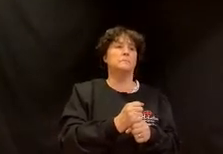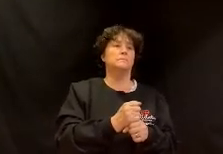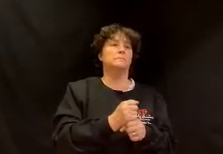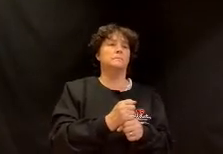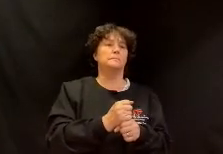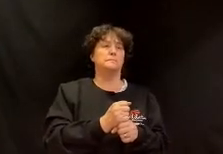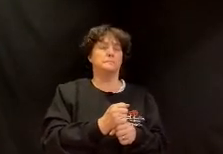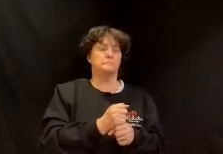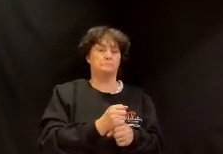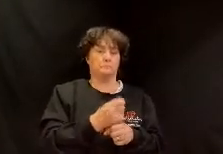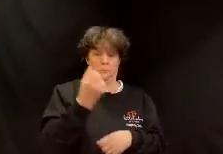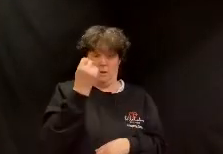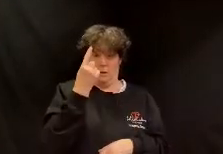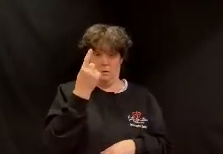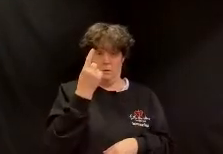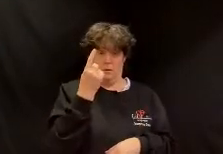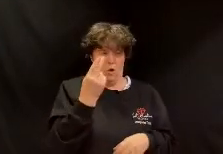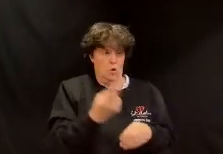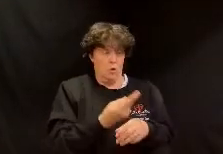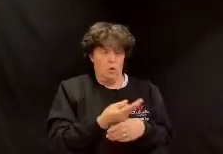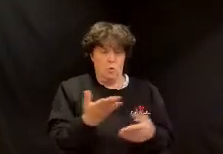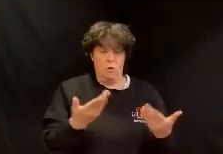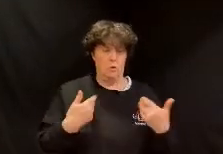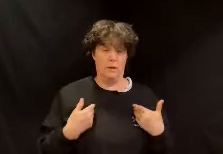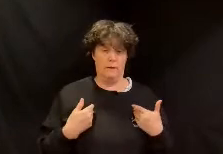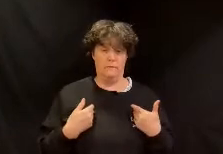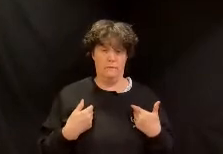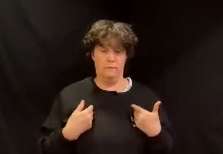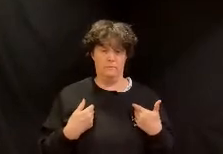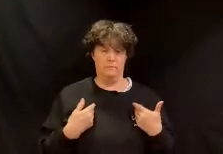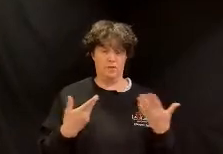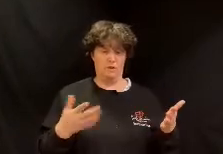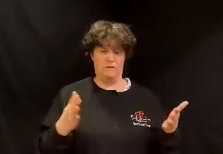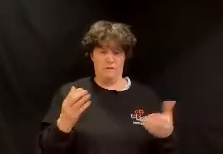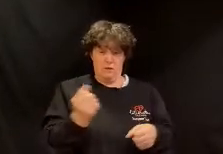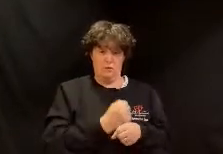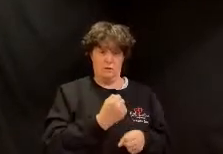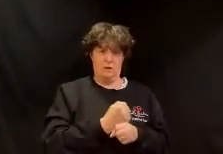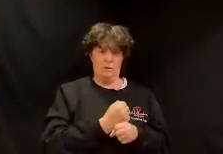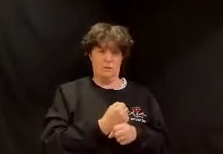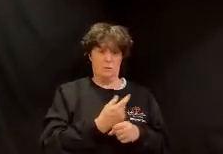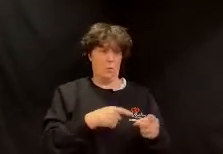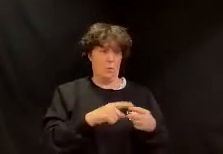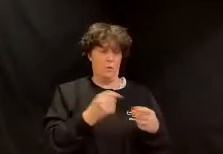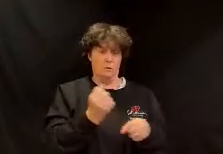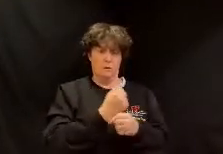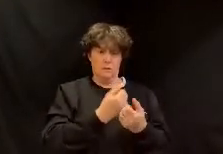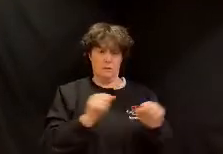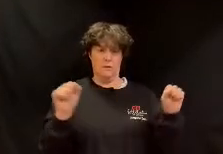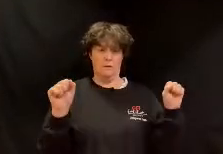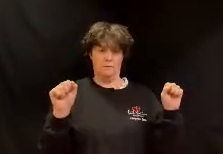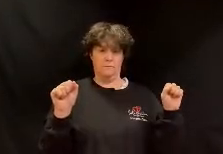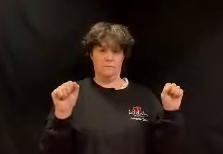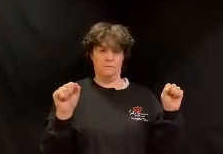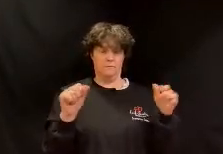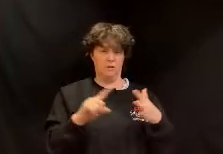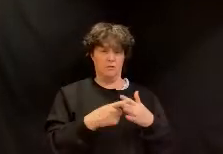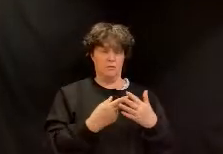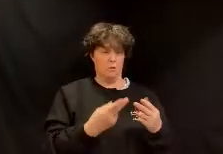Making sense to you guys? You guys all right? So you say, well, how do I increase my faith? Start using it.